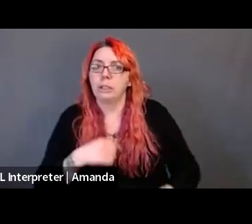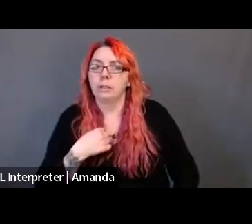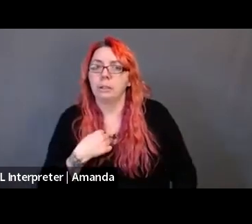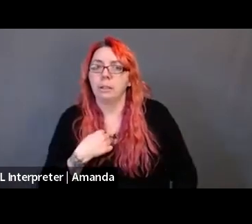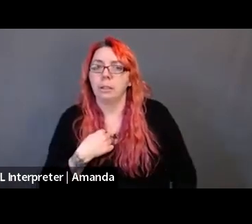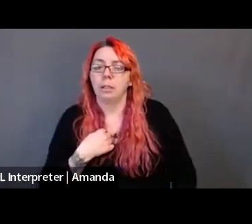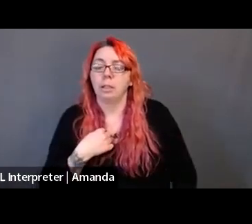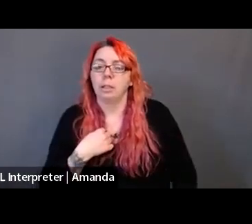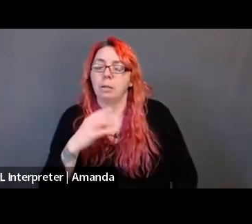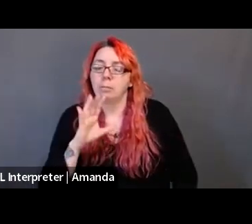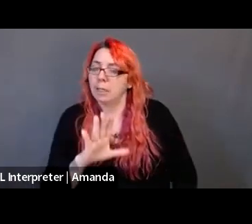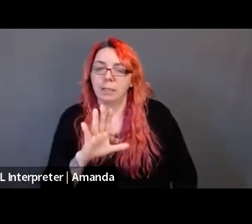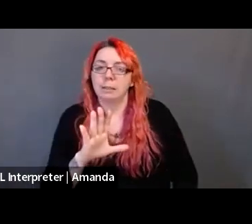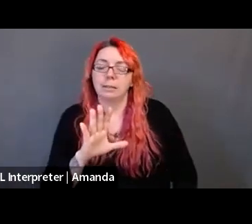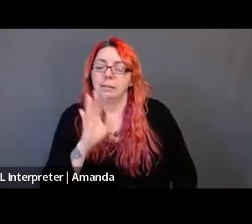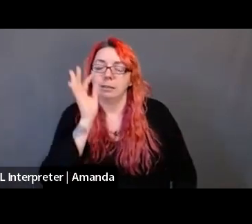But